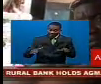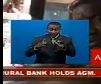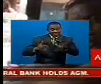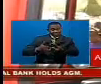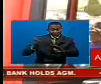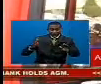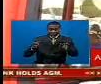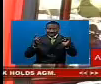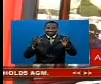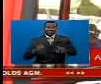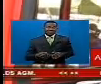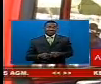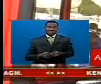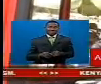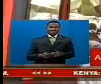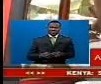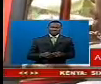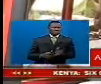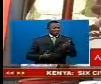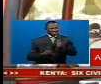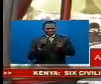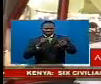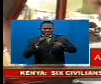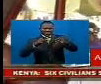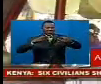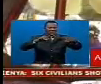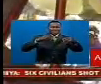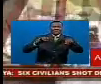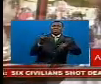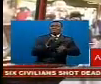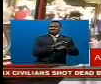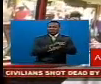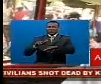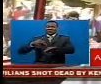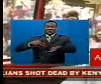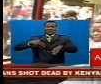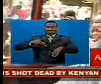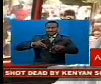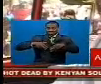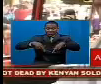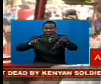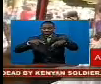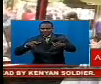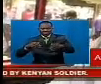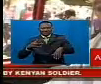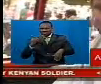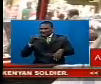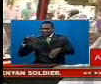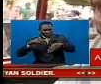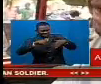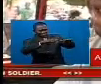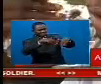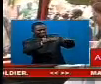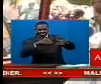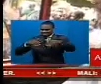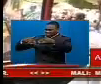it. It's very, very, very serious. It's because of the sellers. They are selling on the road. They take part of the road. They have to talk